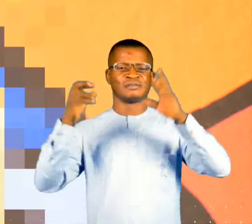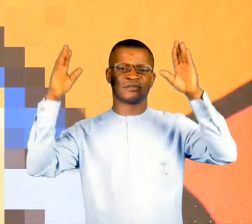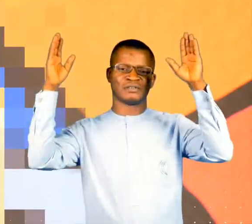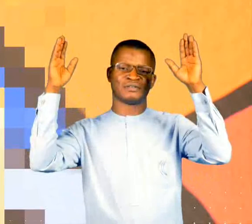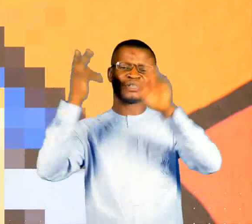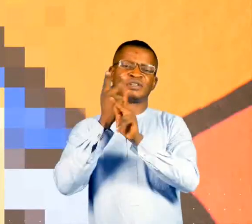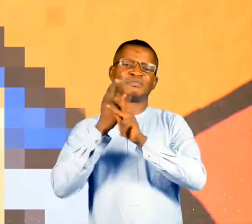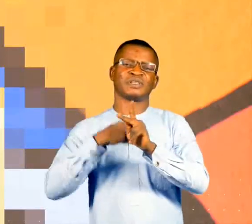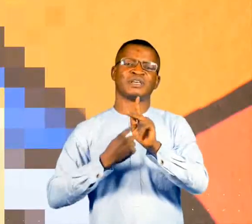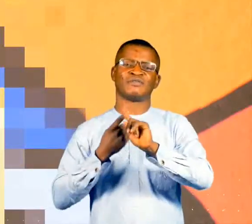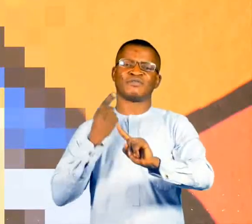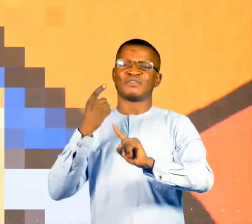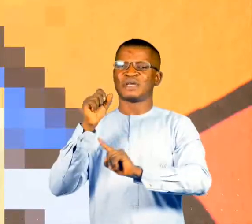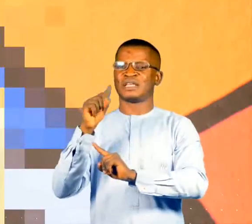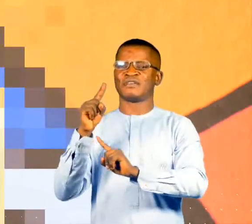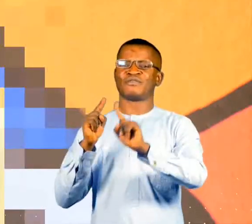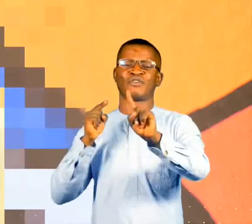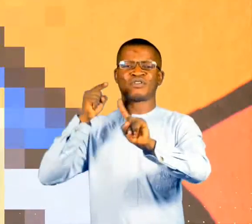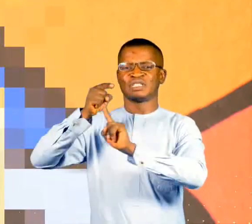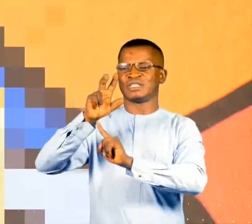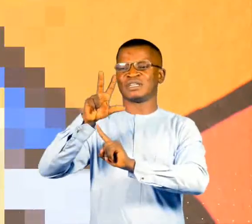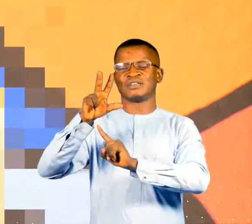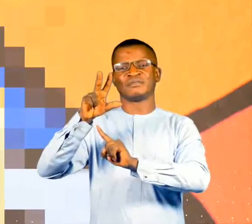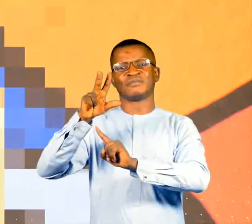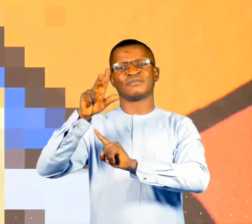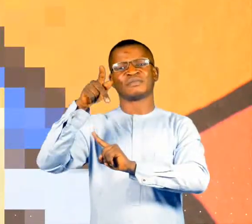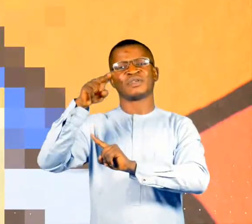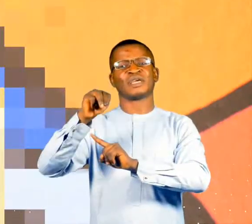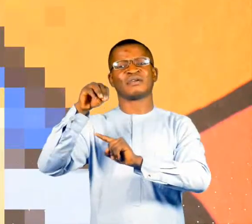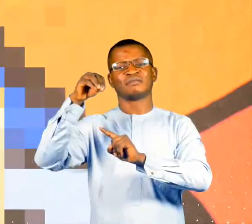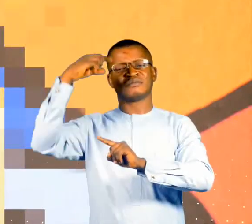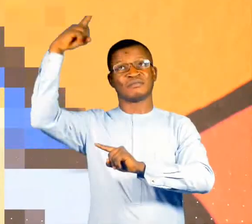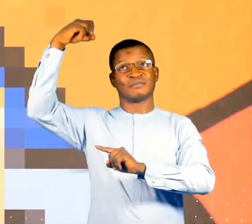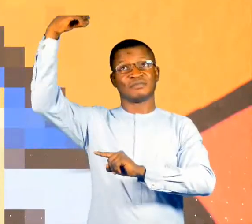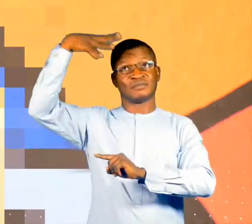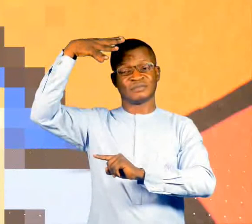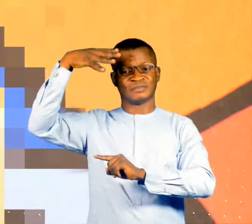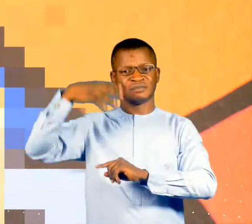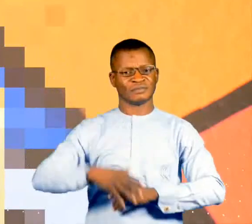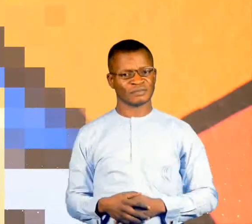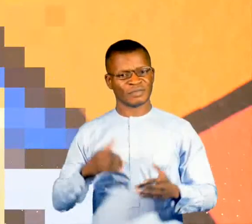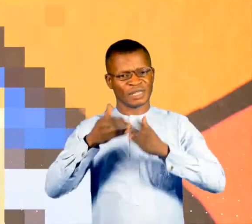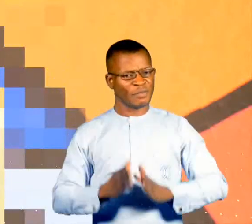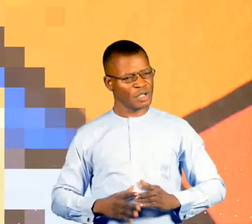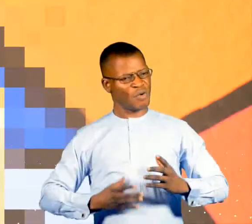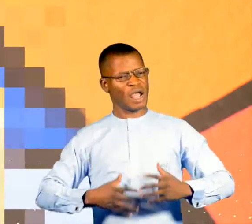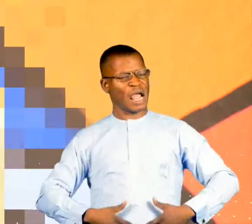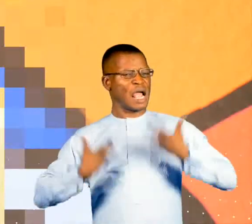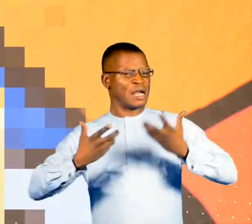on my hand. Then raise it up. Then she keep me there. From that 11 to 3 o'clock in the